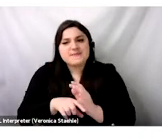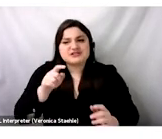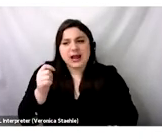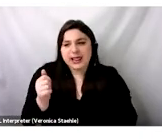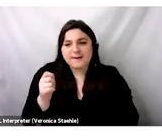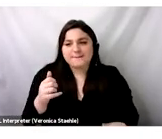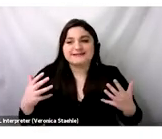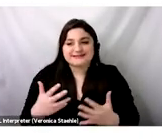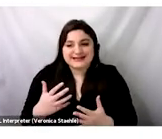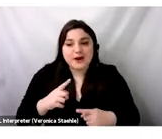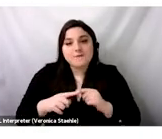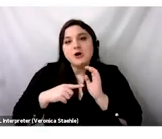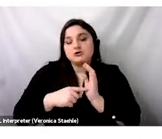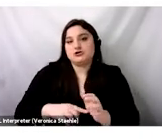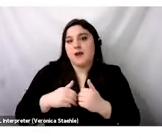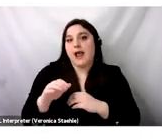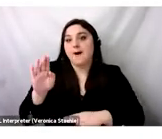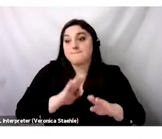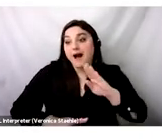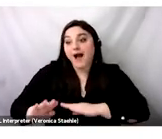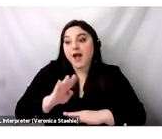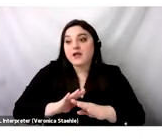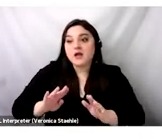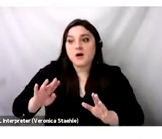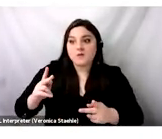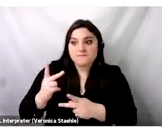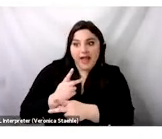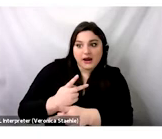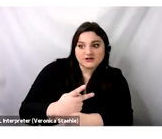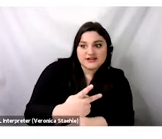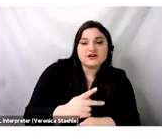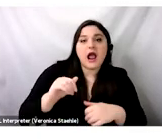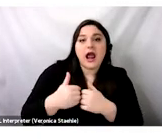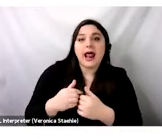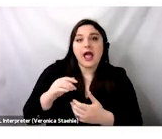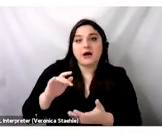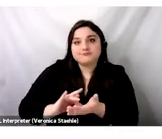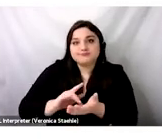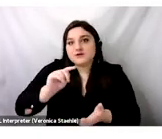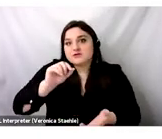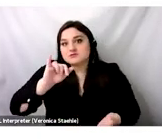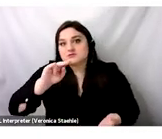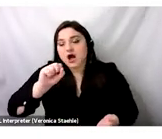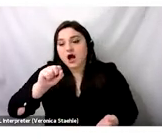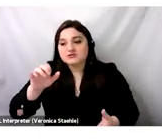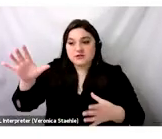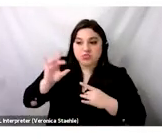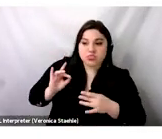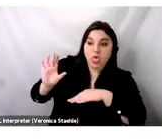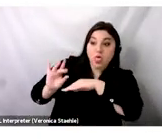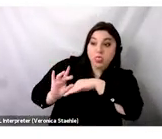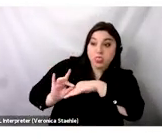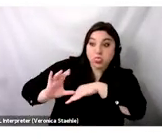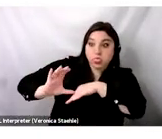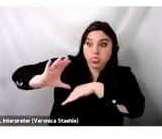about biomagnification and bioaccumulation of toxins. So it is kind of a the principle